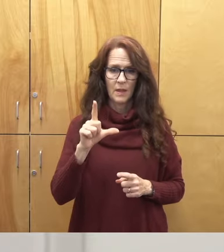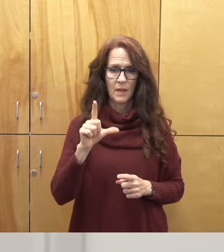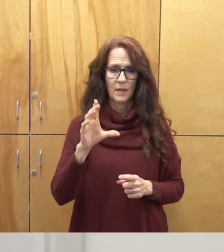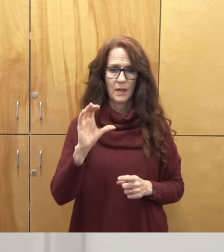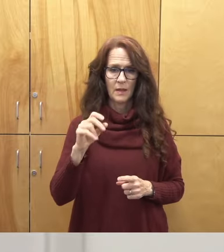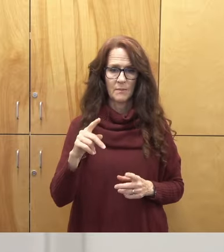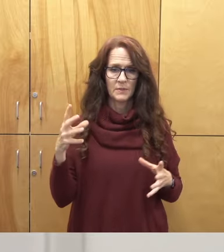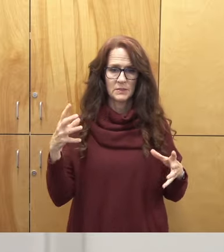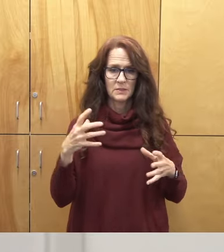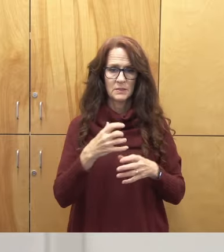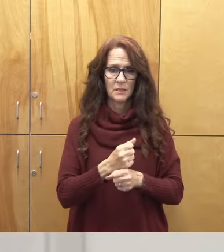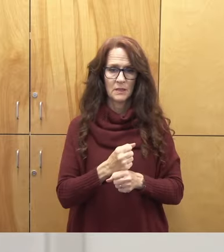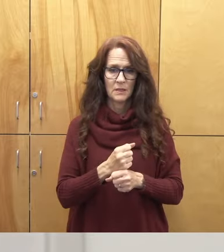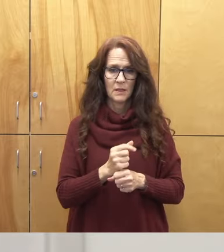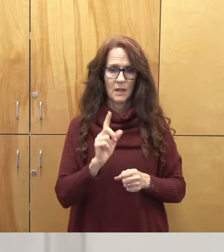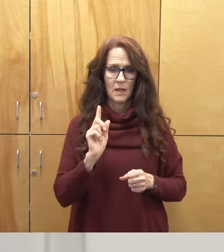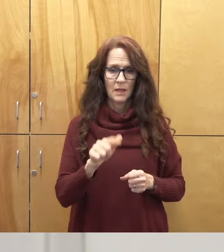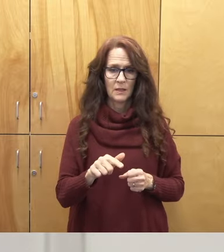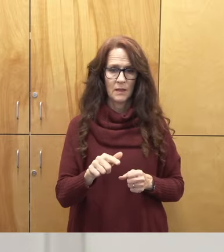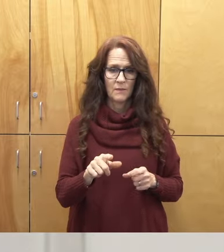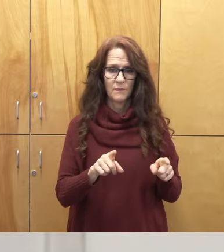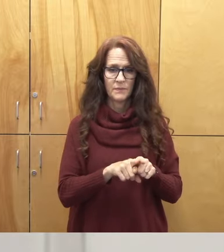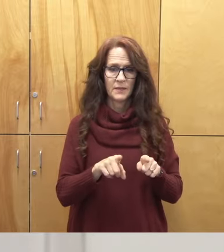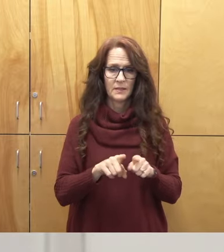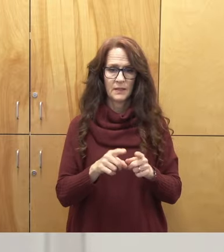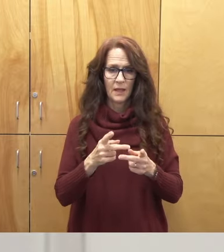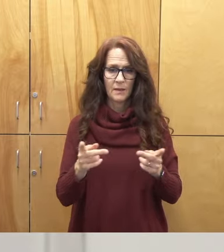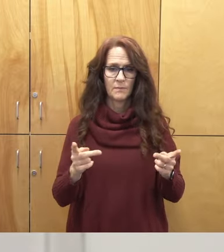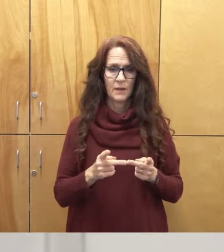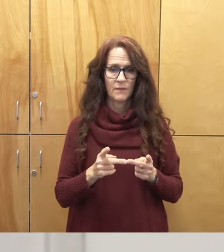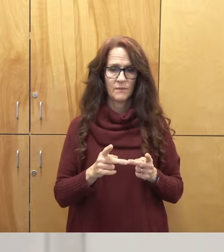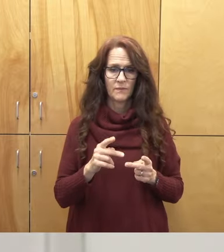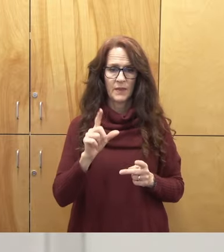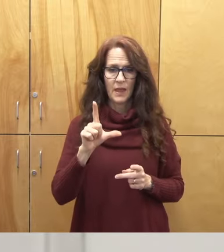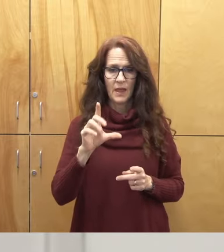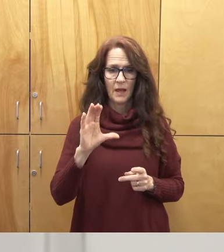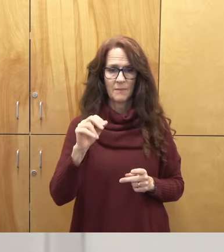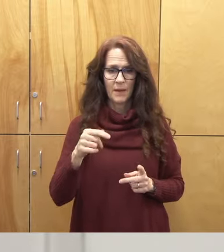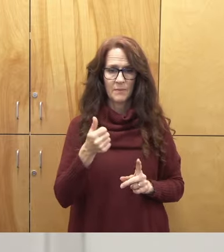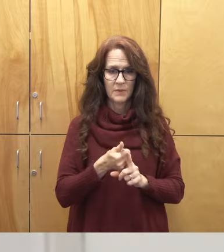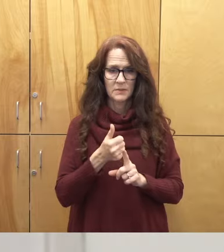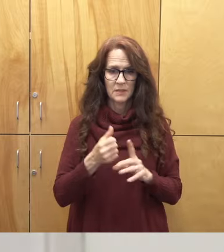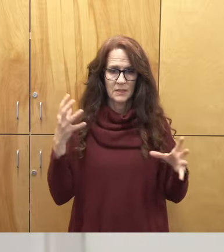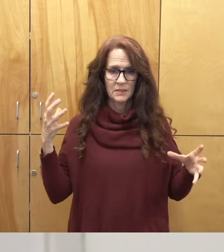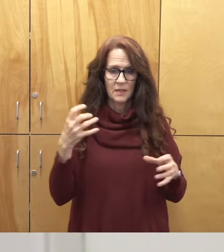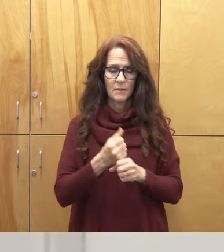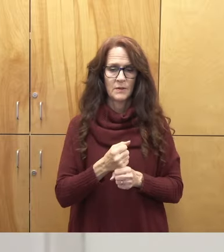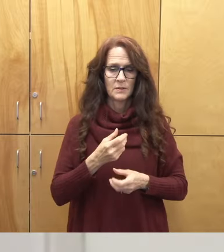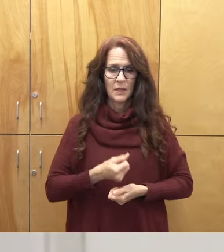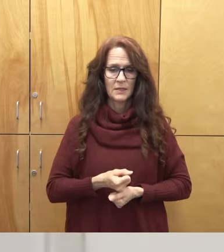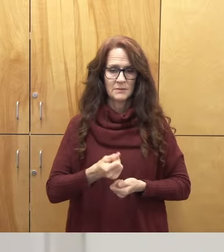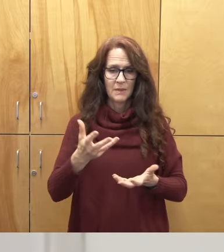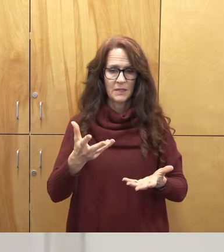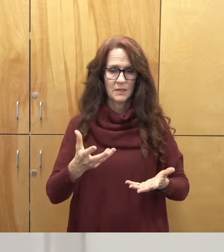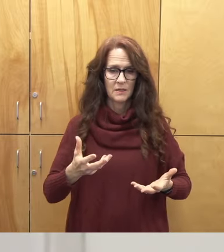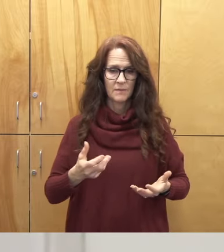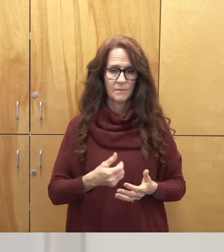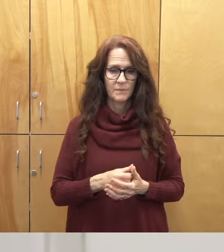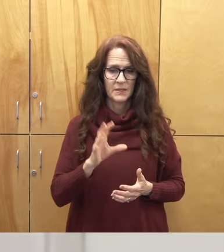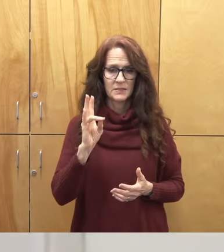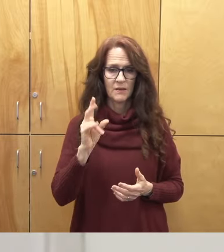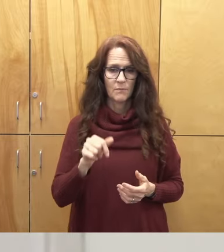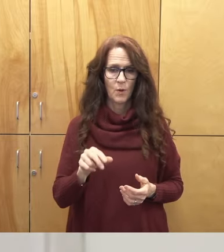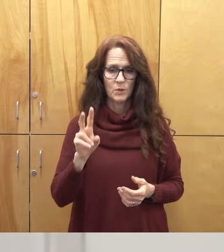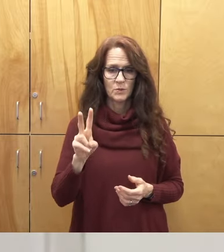that also can be clicked on from the same place as the LCAP itself that summarizes expenditures. And